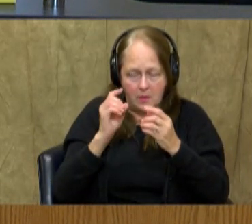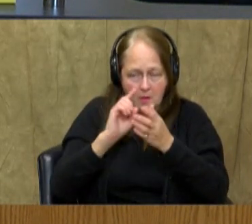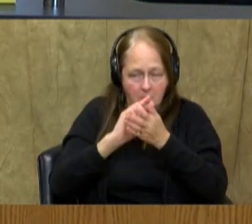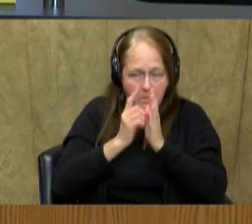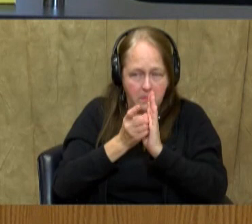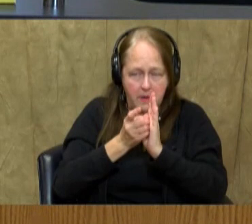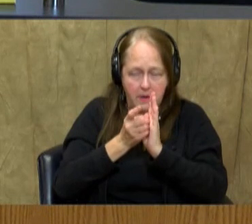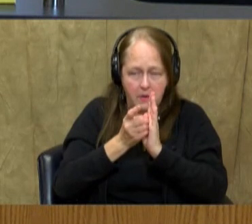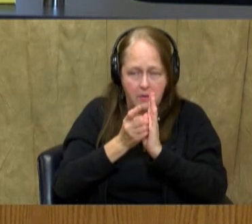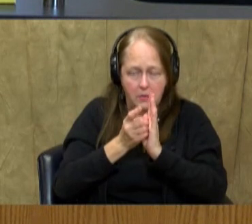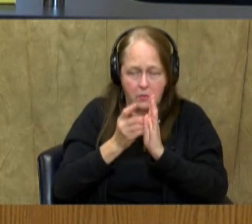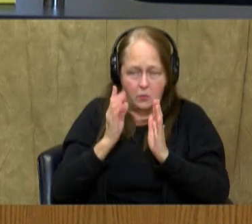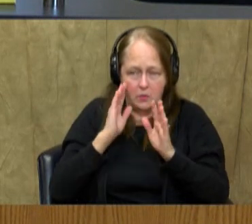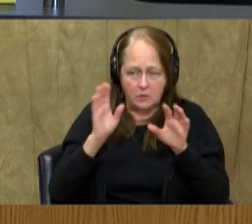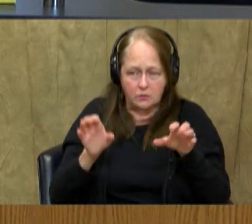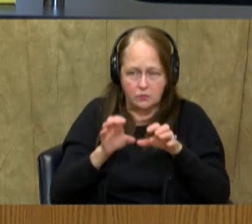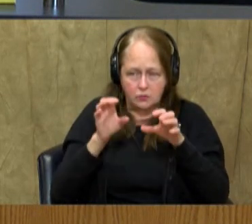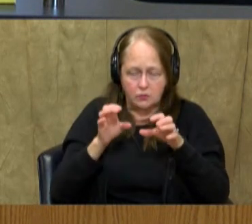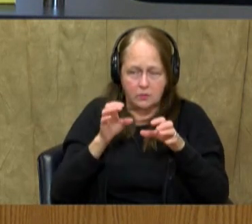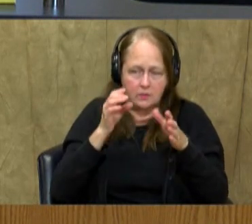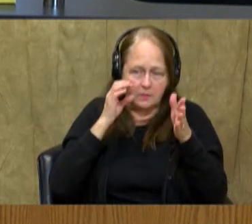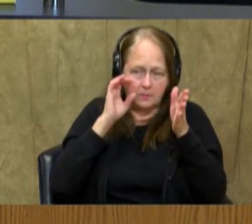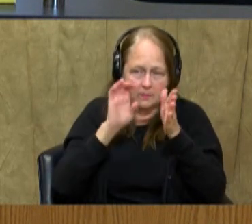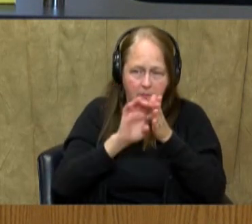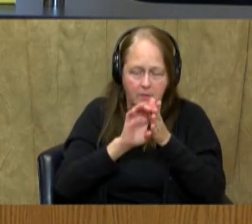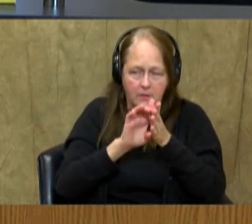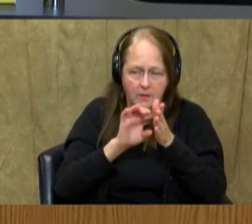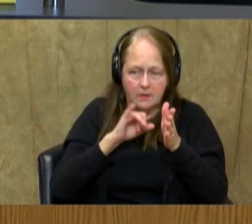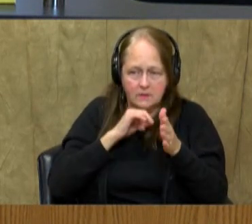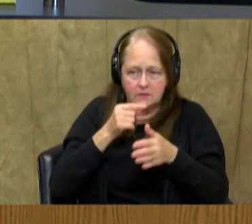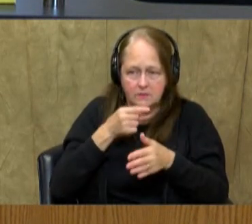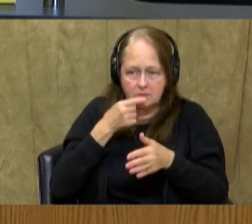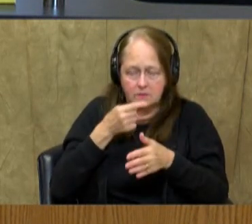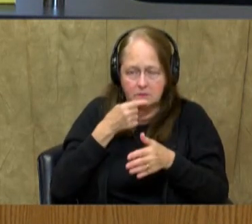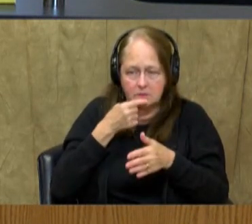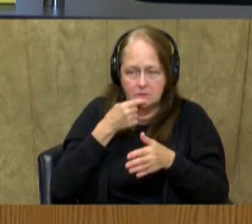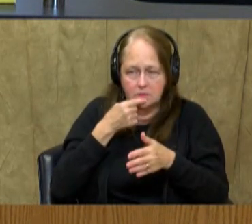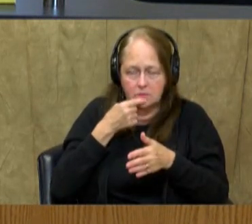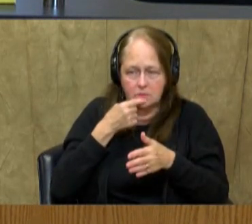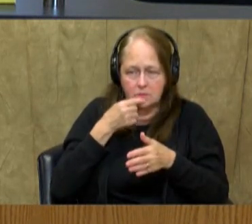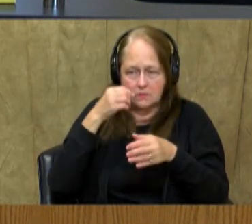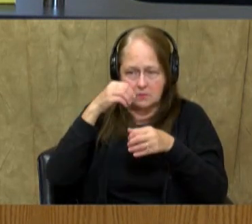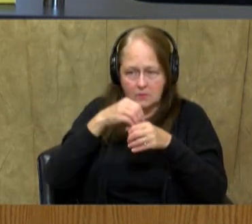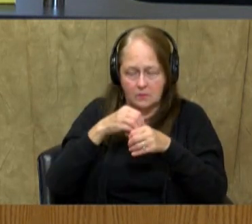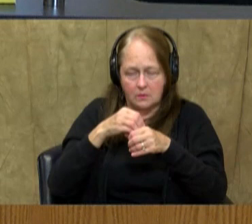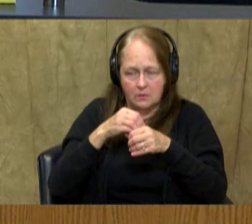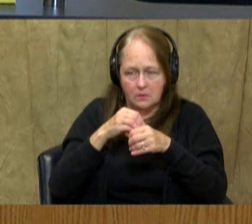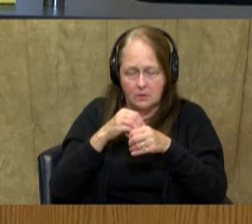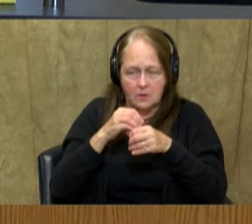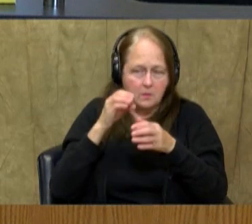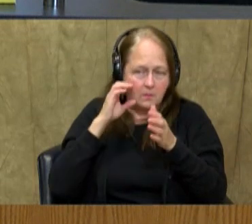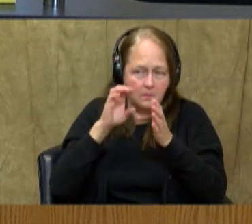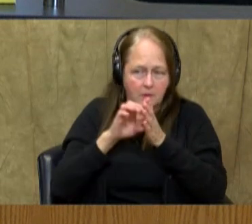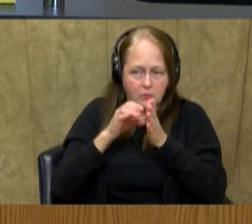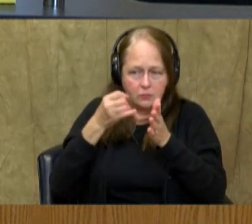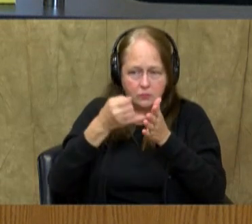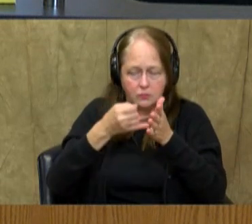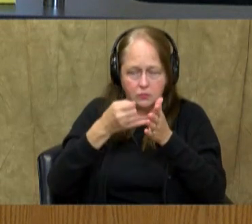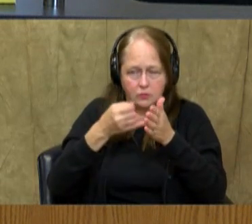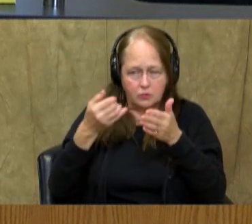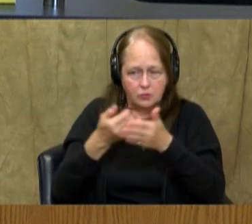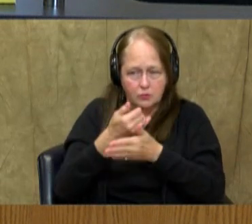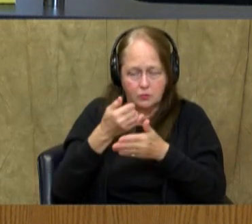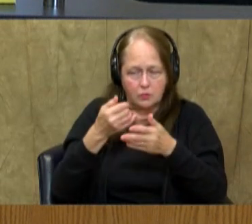minute ago, remember when we were doing the diagram and I said, no, when you're doing the diagram, you always want to find new